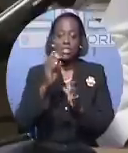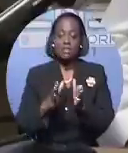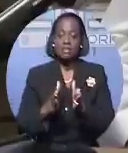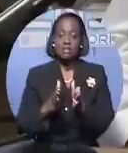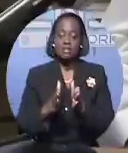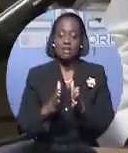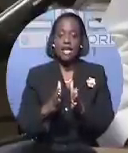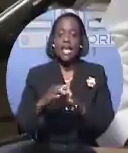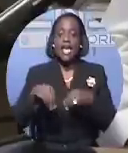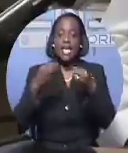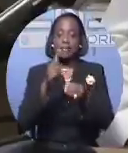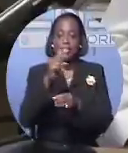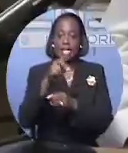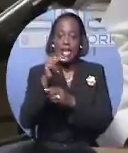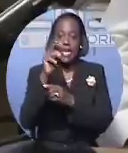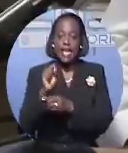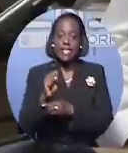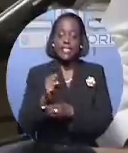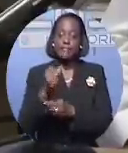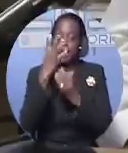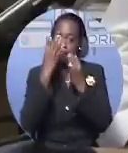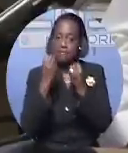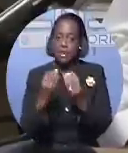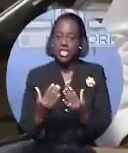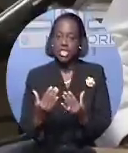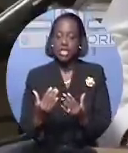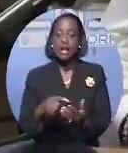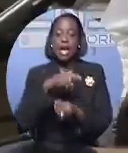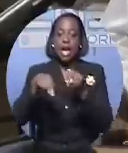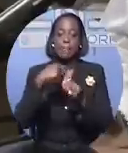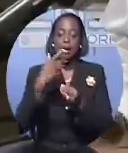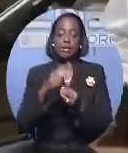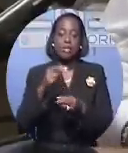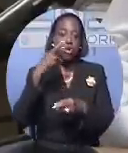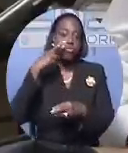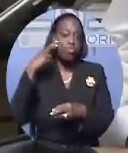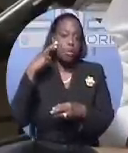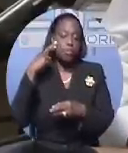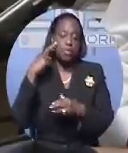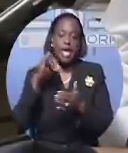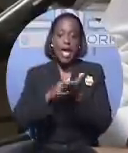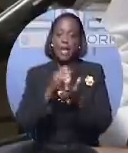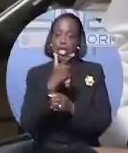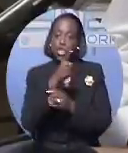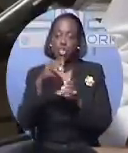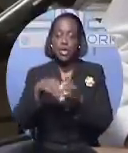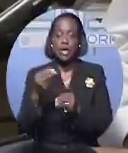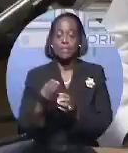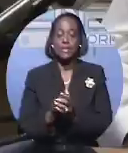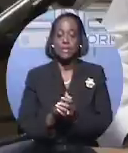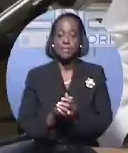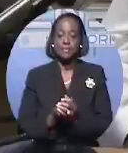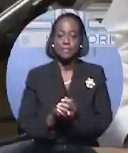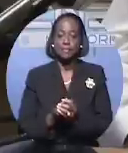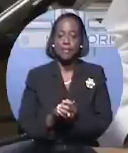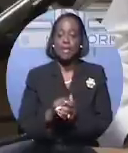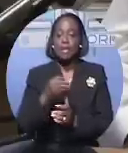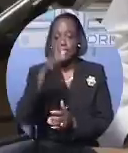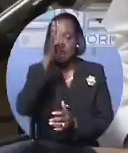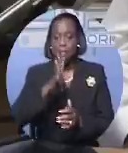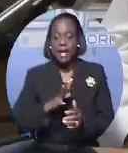Greenslade gave ZNS News guarded information about the robbery that erupted into a shootout. Bandits came up